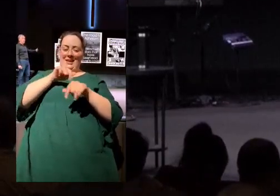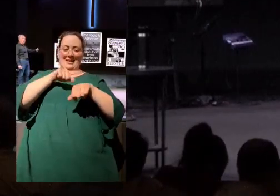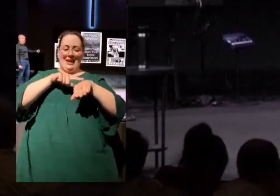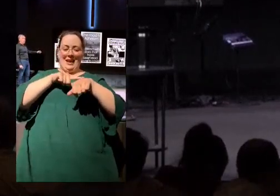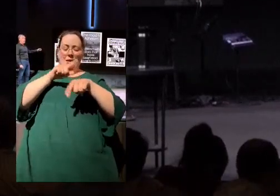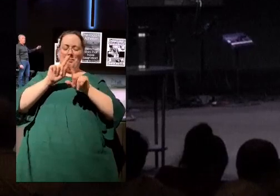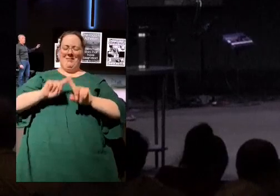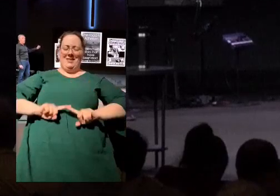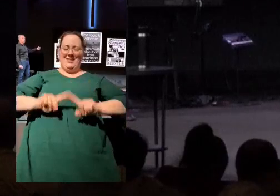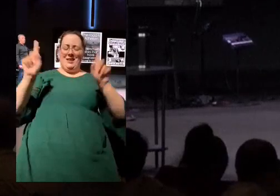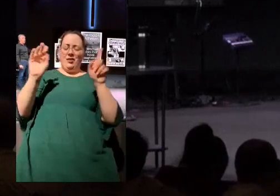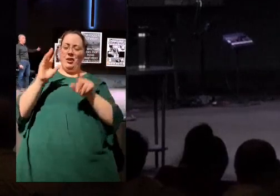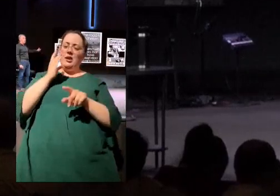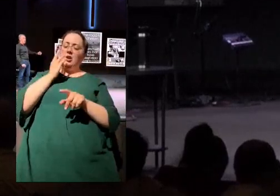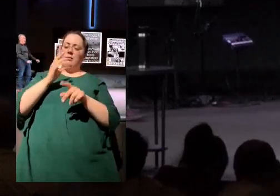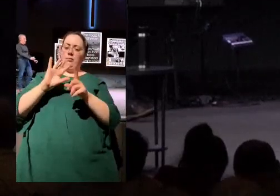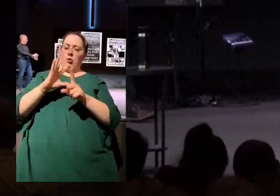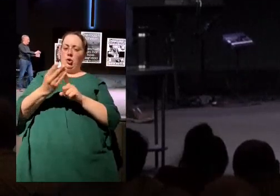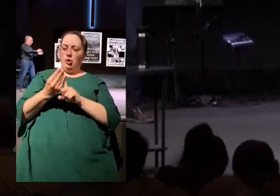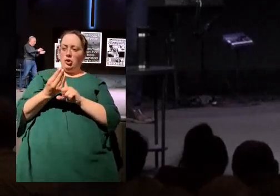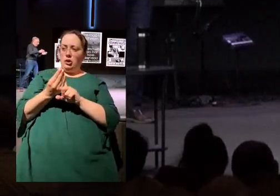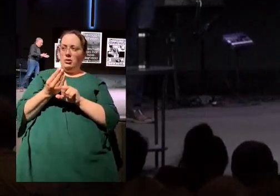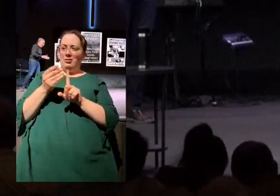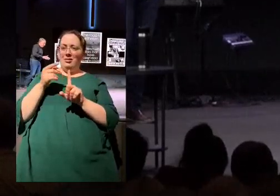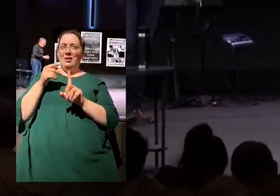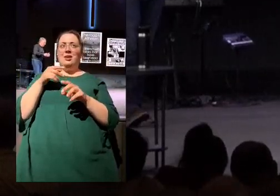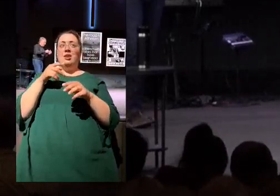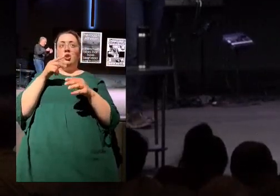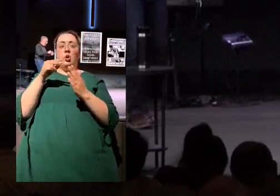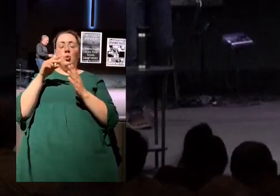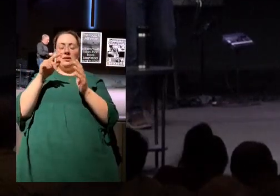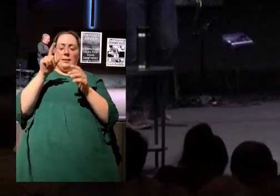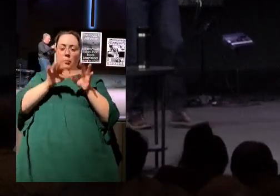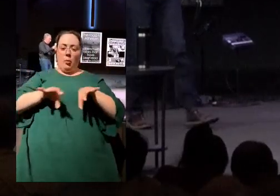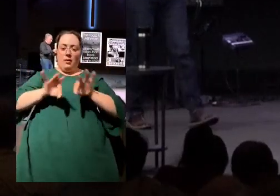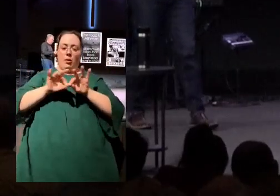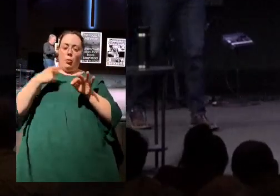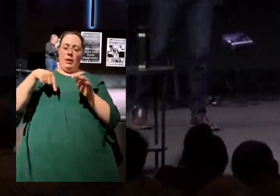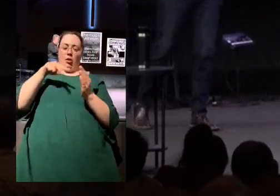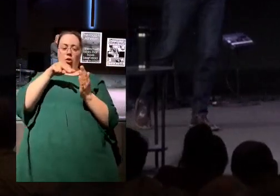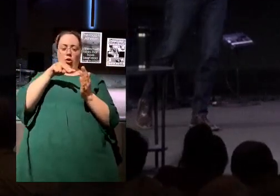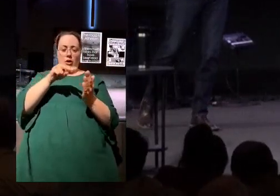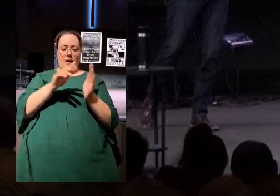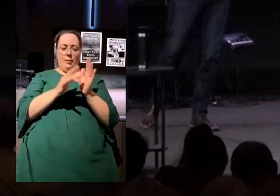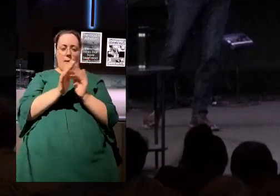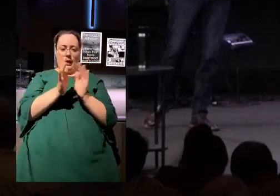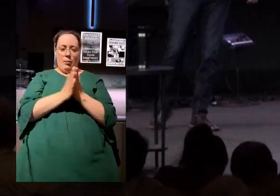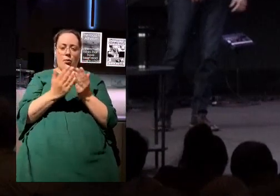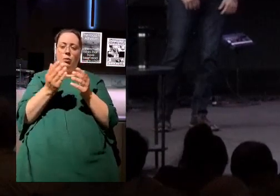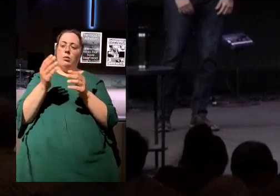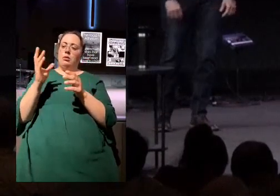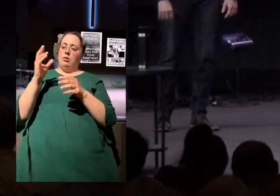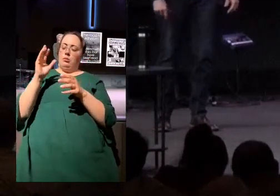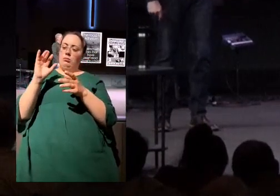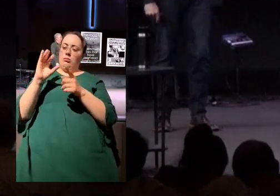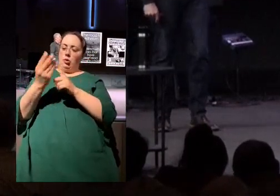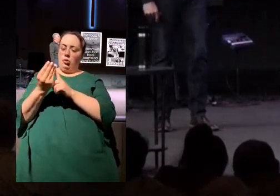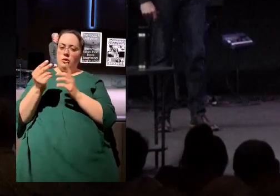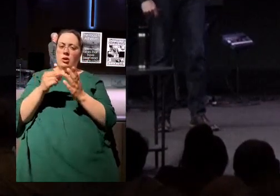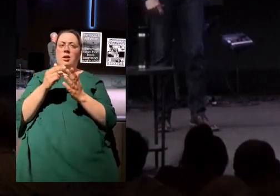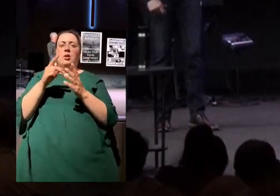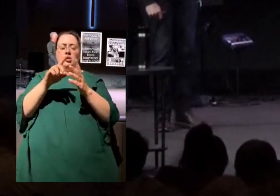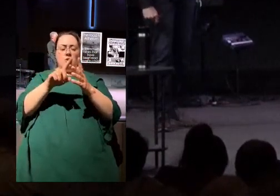time. It comes in the Old Testament, and it was given to Israel at the day when they were starting their relationship with God as a nation, not